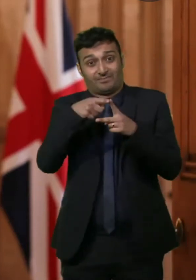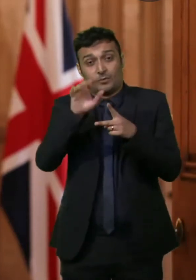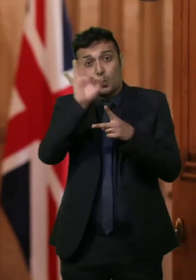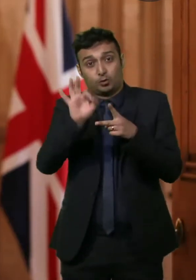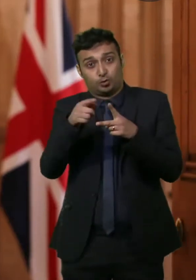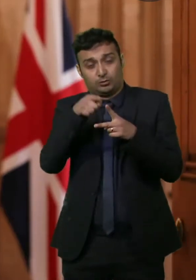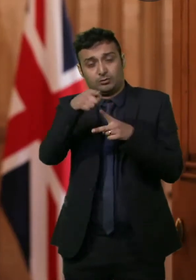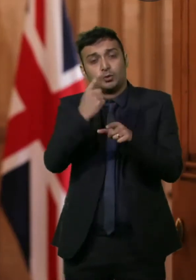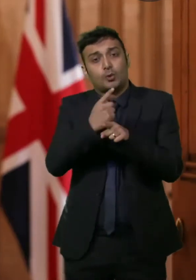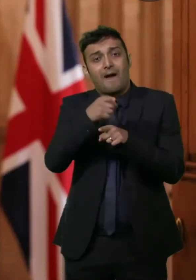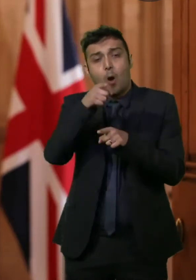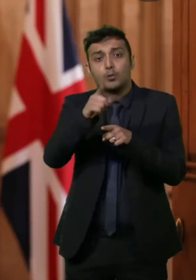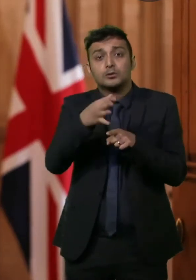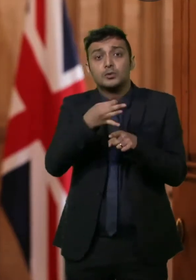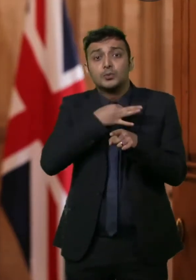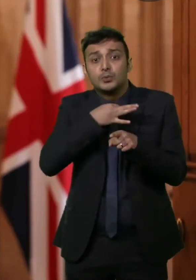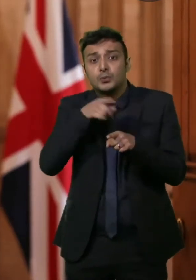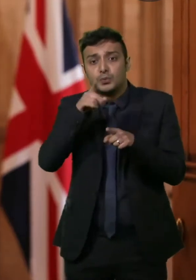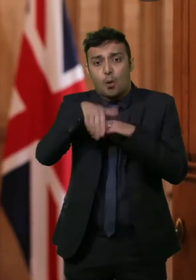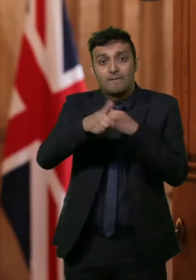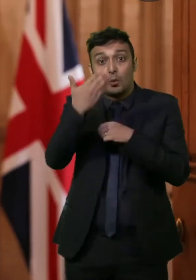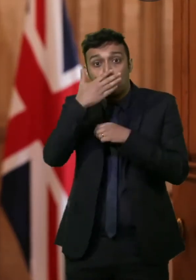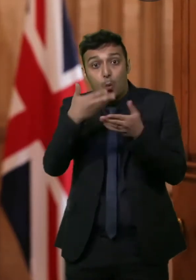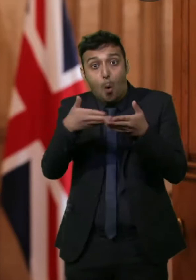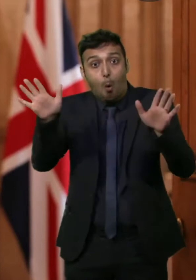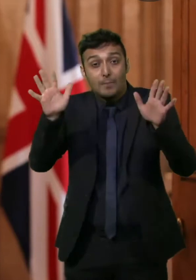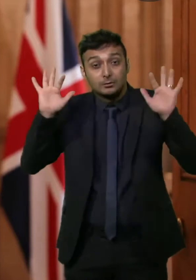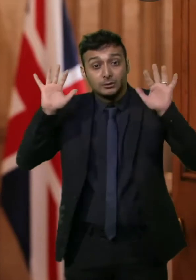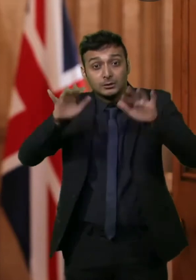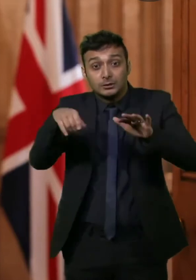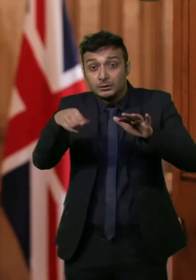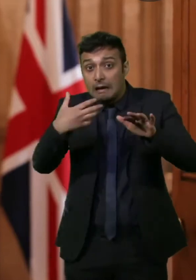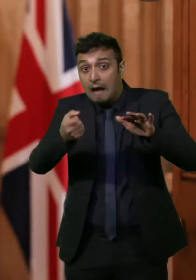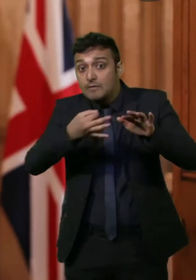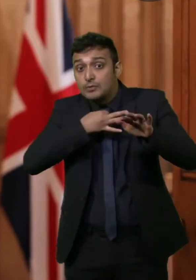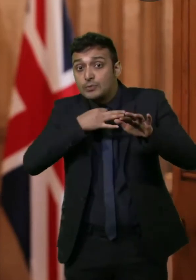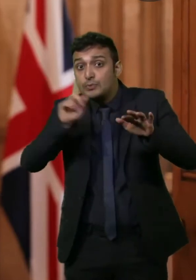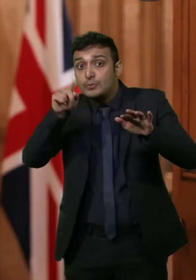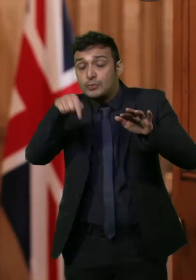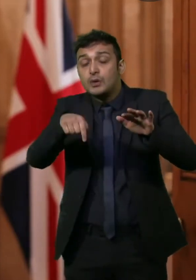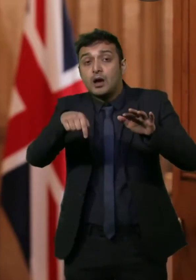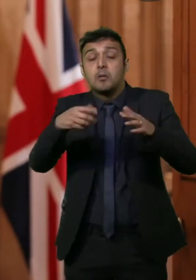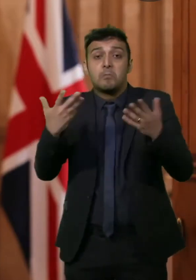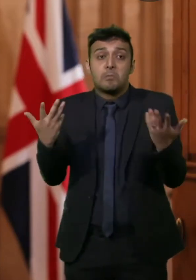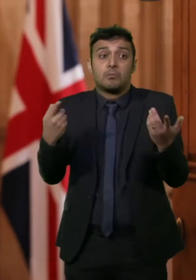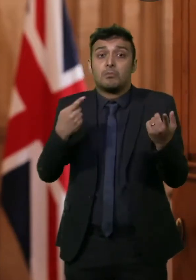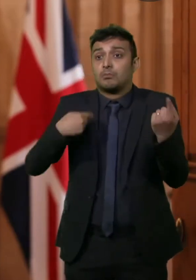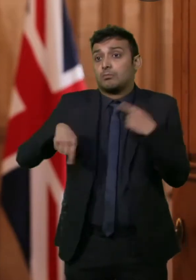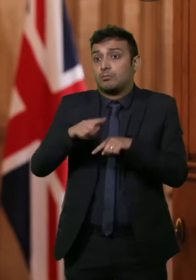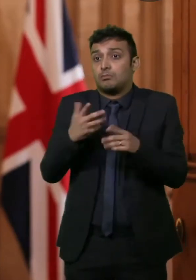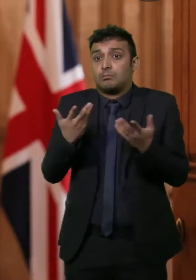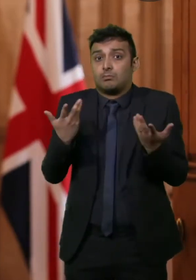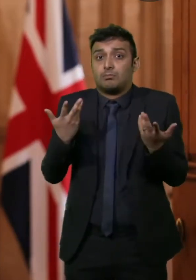opening up schools, which I actually referred to earlier on, we do accept, I think, Jenny, that of course there will